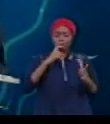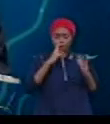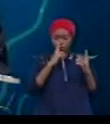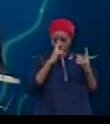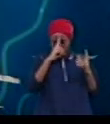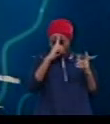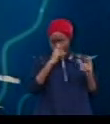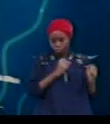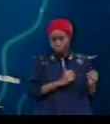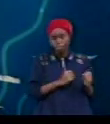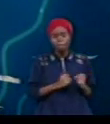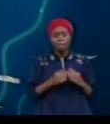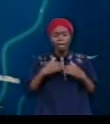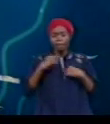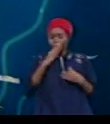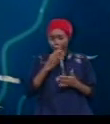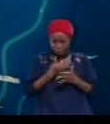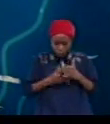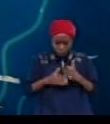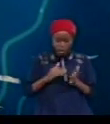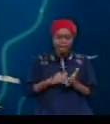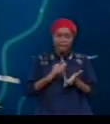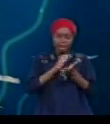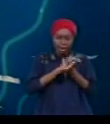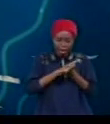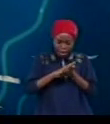again, cleansed, restored,